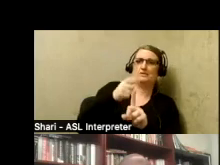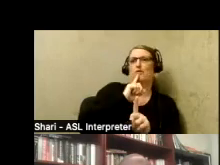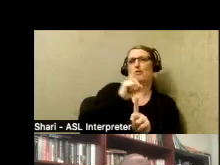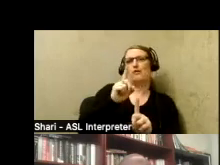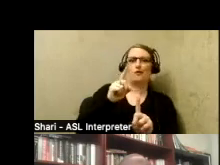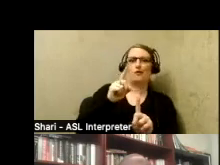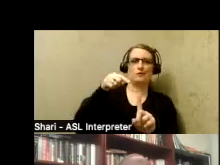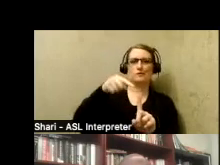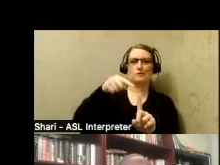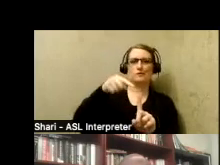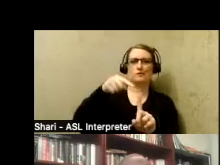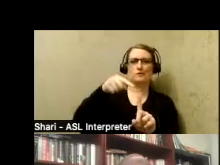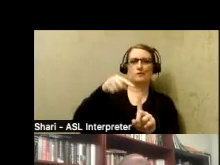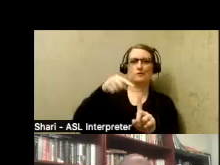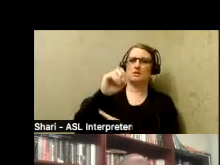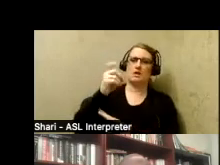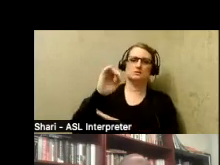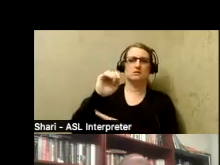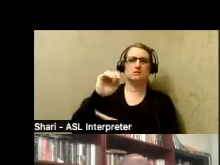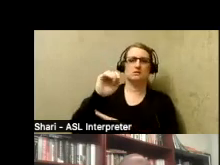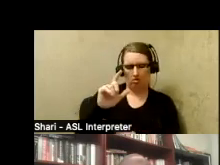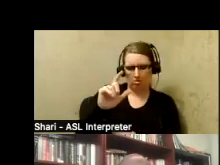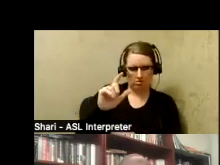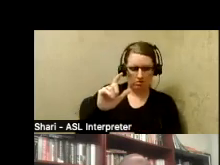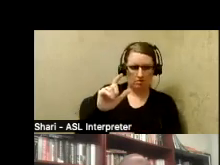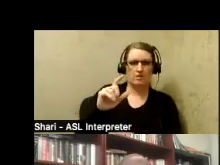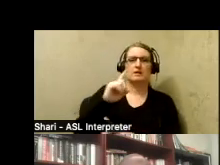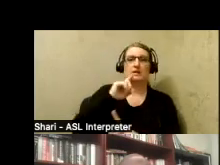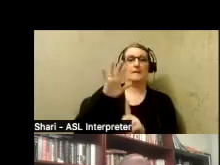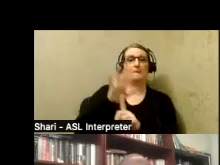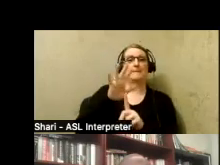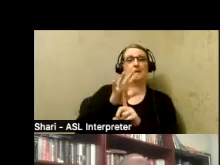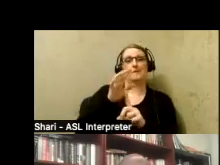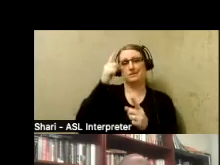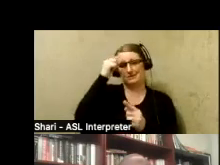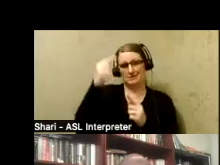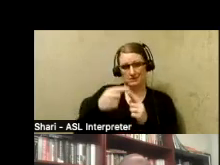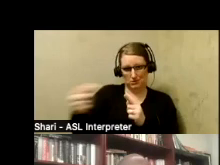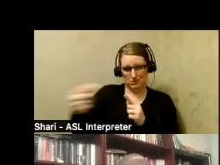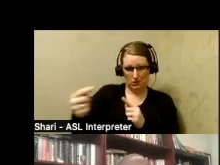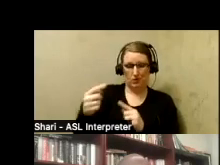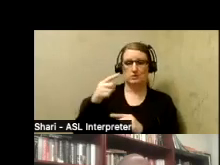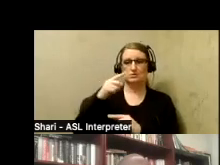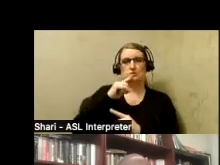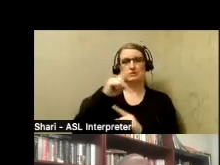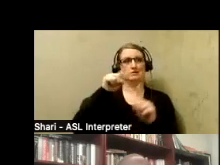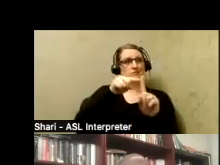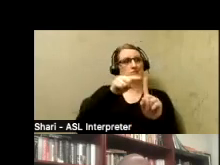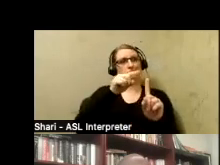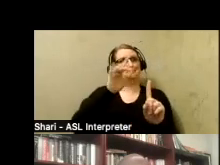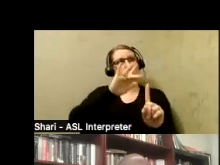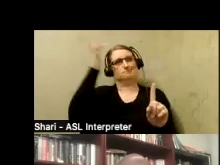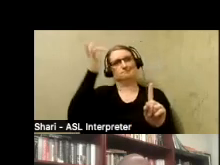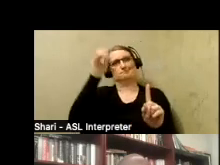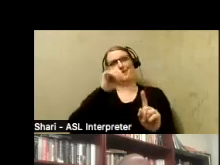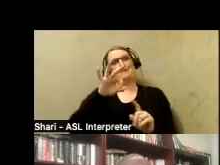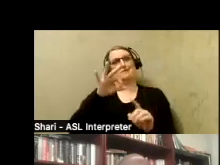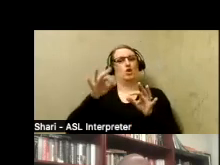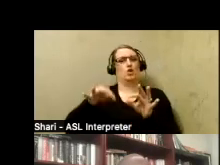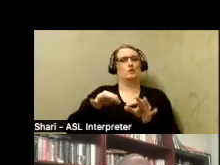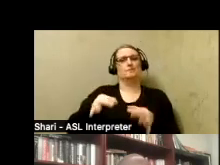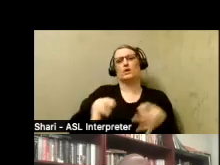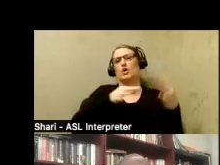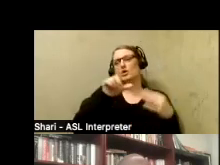a paradoxical sort of condition, because in popular discourse, while the specter of like early 20th century